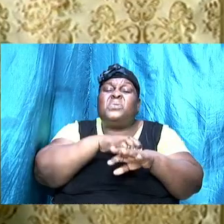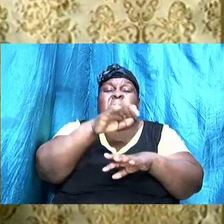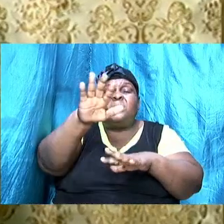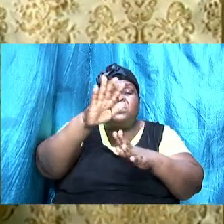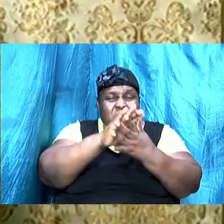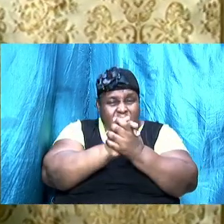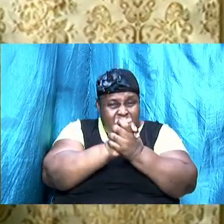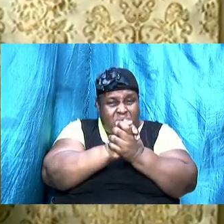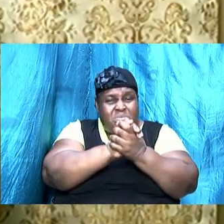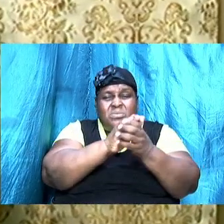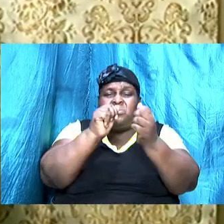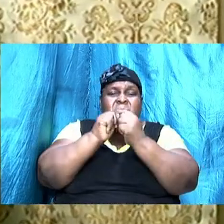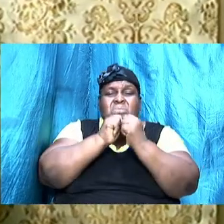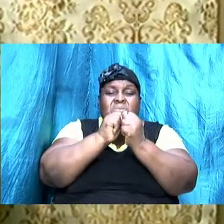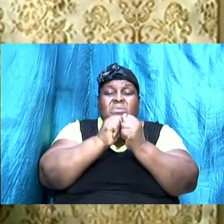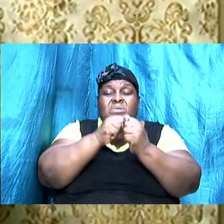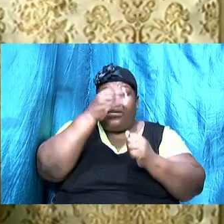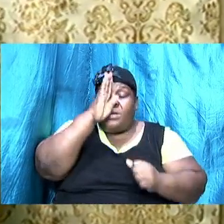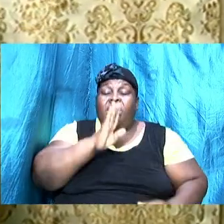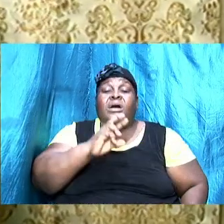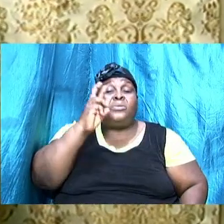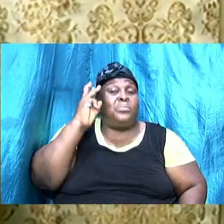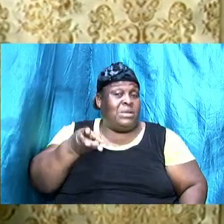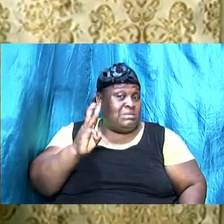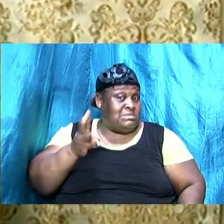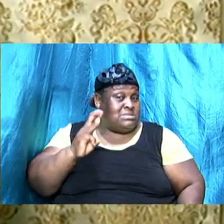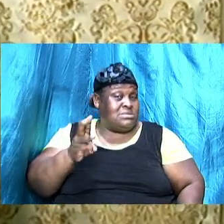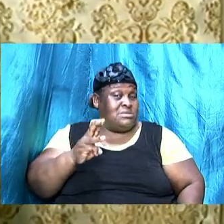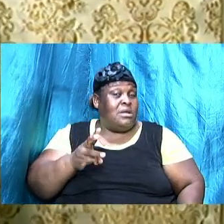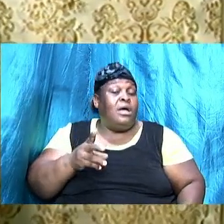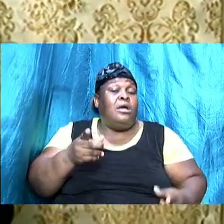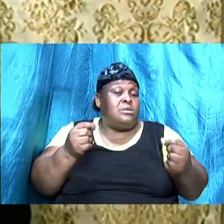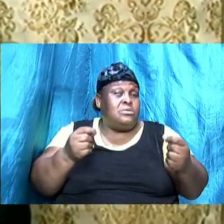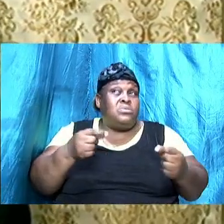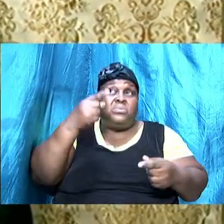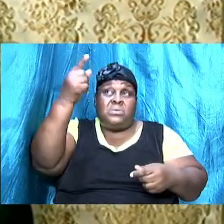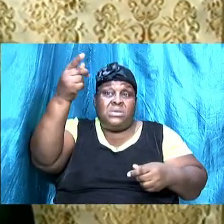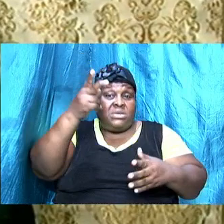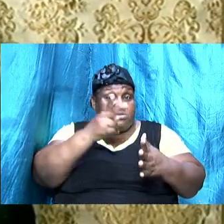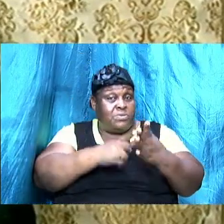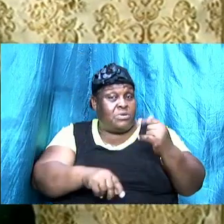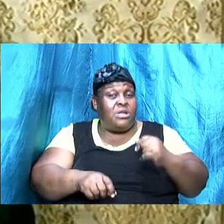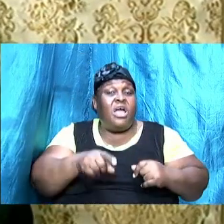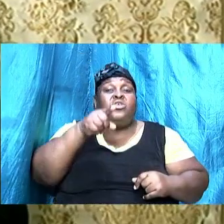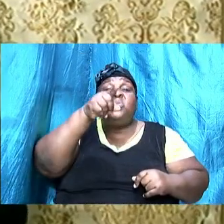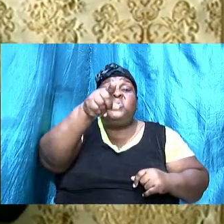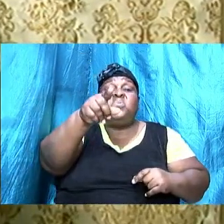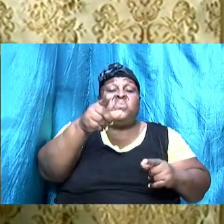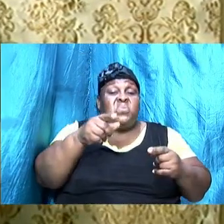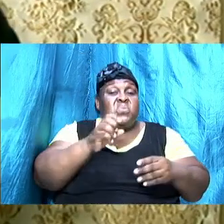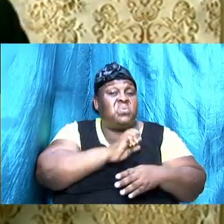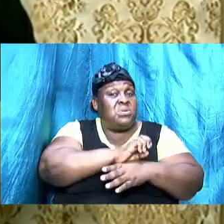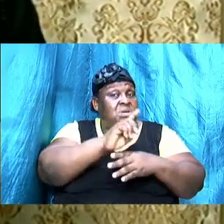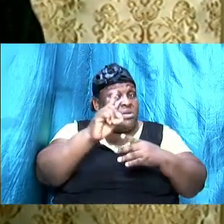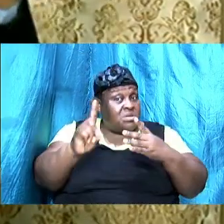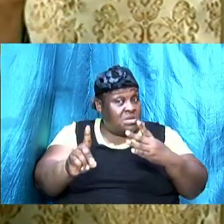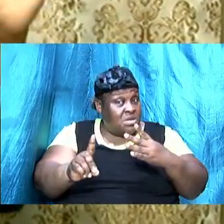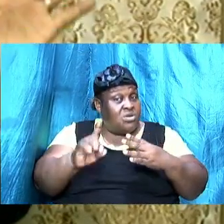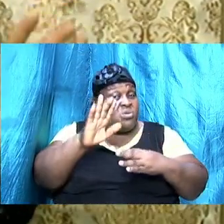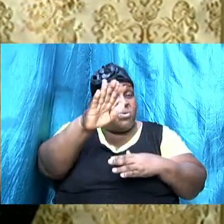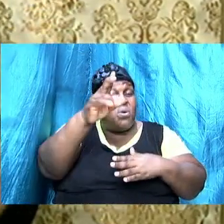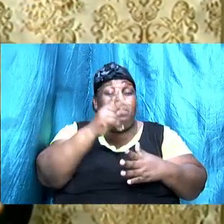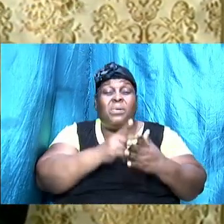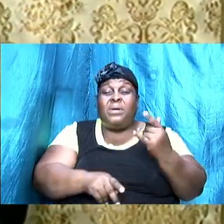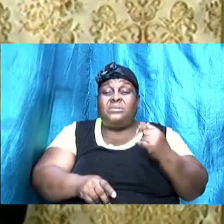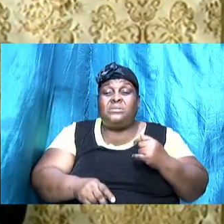together, God witnessed it, and he did his part, and you did your part. And now hear how